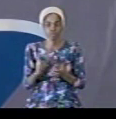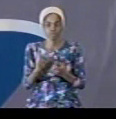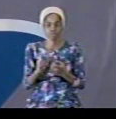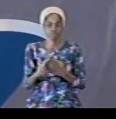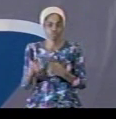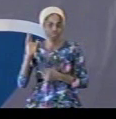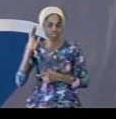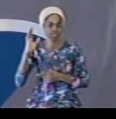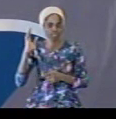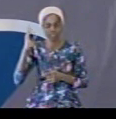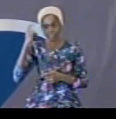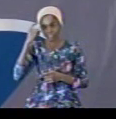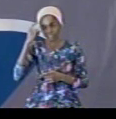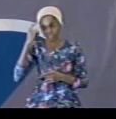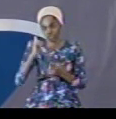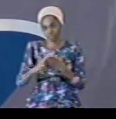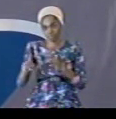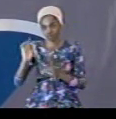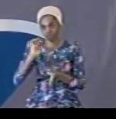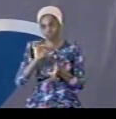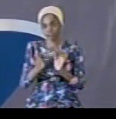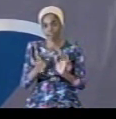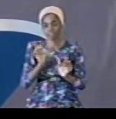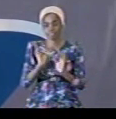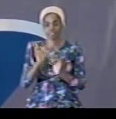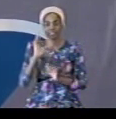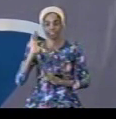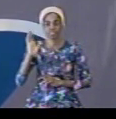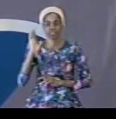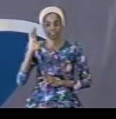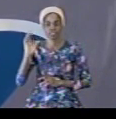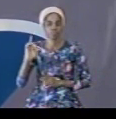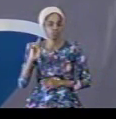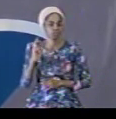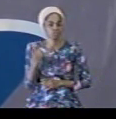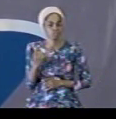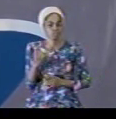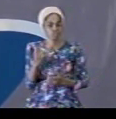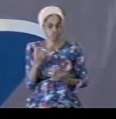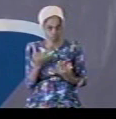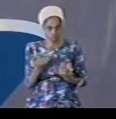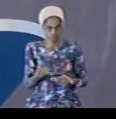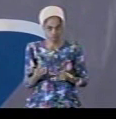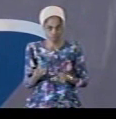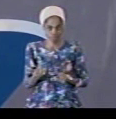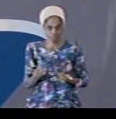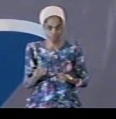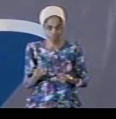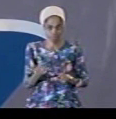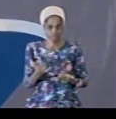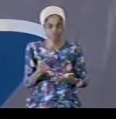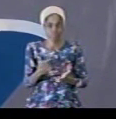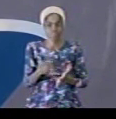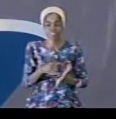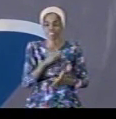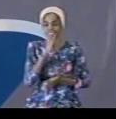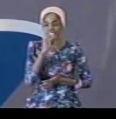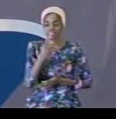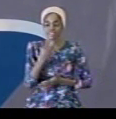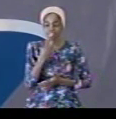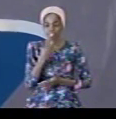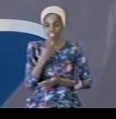online testimonies. Online testimonies only tonight, this session. It's a foretaste of